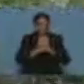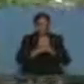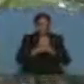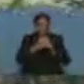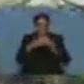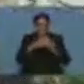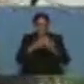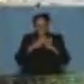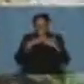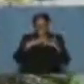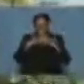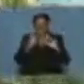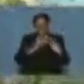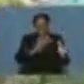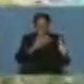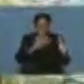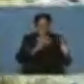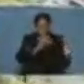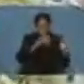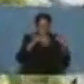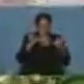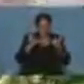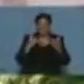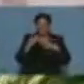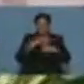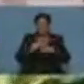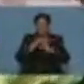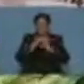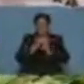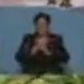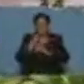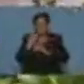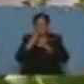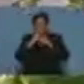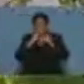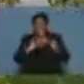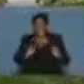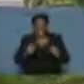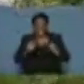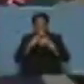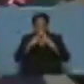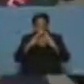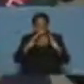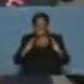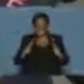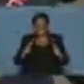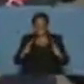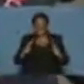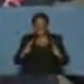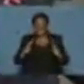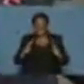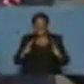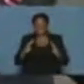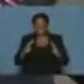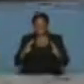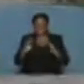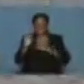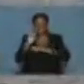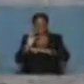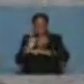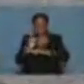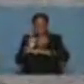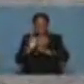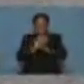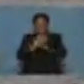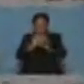Well, a comprehensive plan's being put together meantime for shantytowns following a recent Supreme Court ruling ordering the